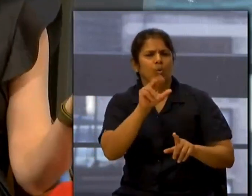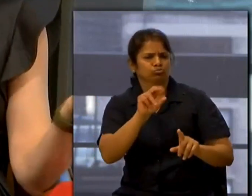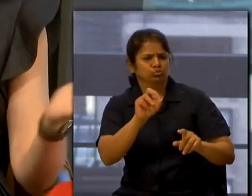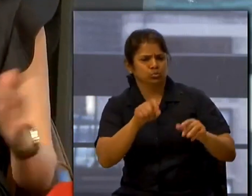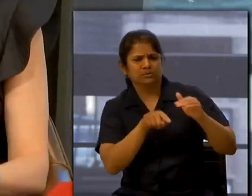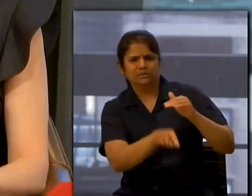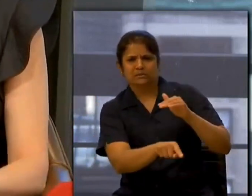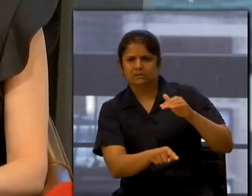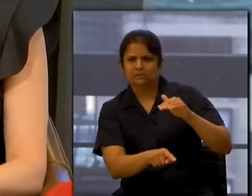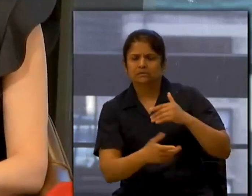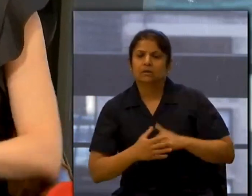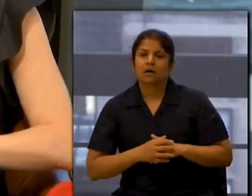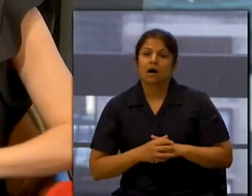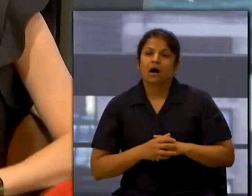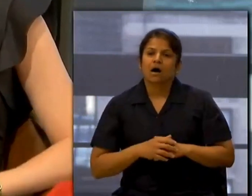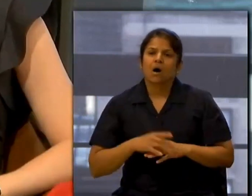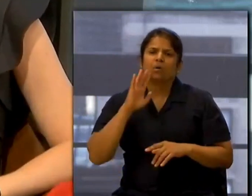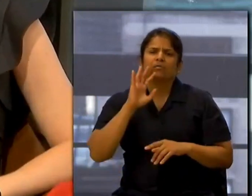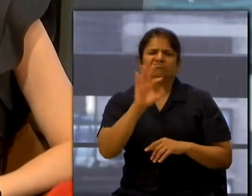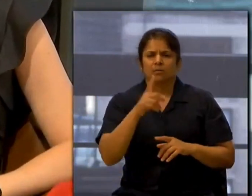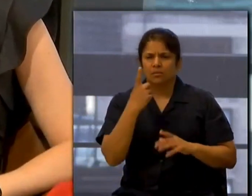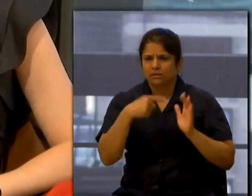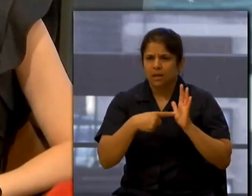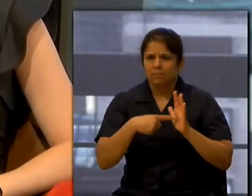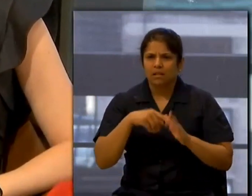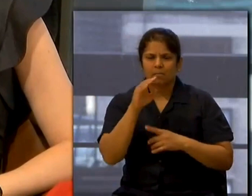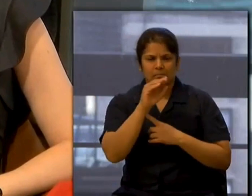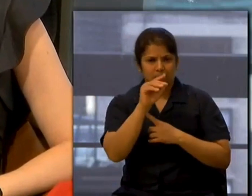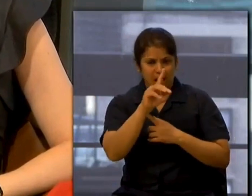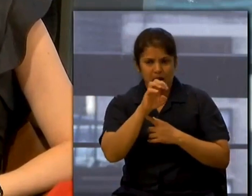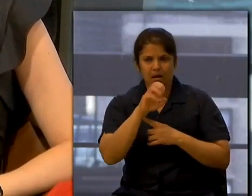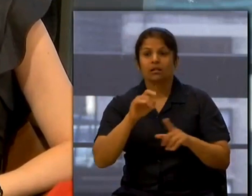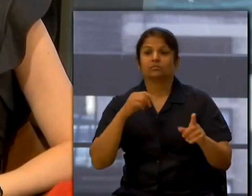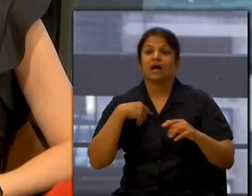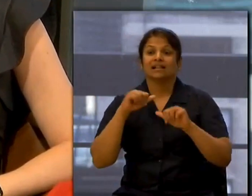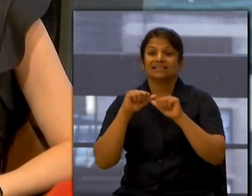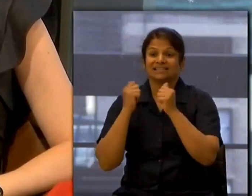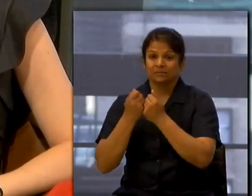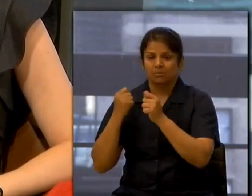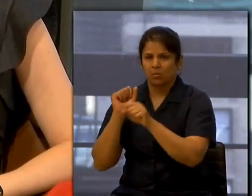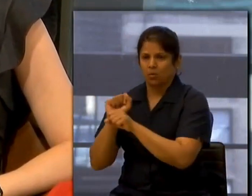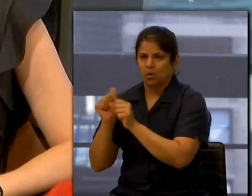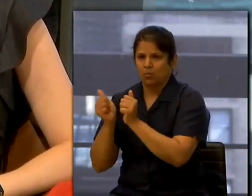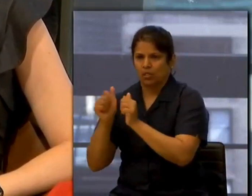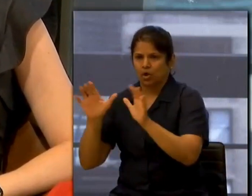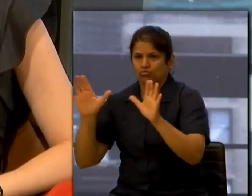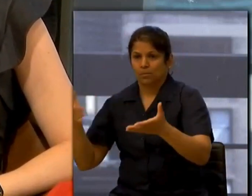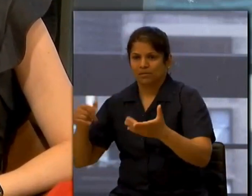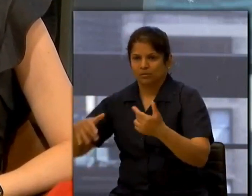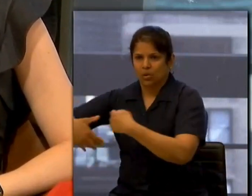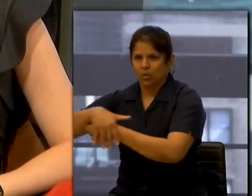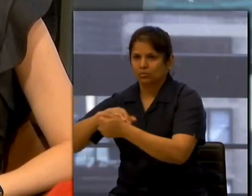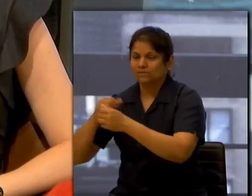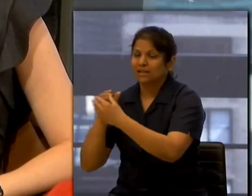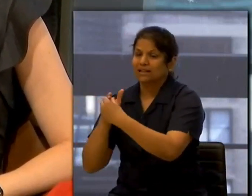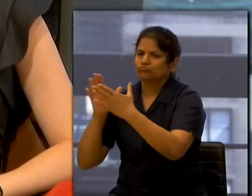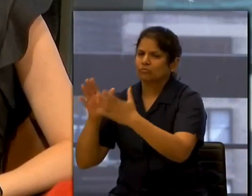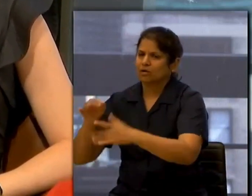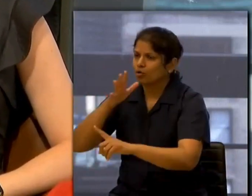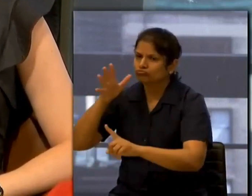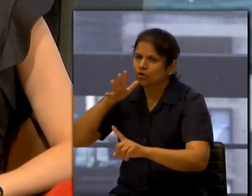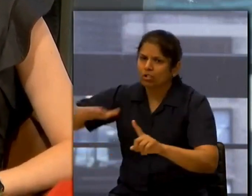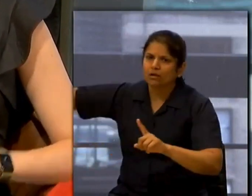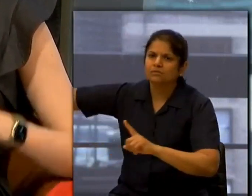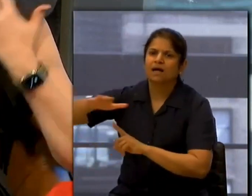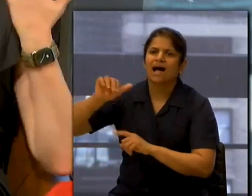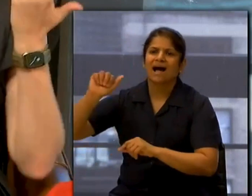was referencing. My team was working with a group of local leaders in North Carolina, in a rural area in Appalachia. The project was a